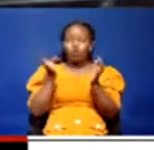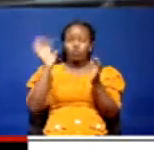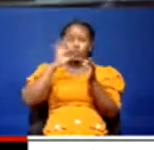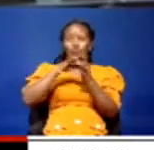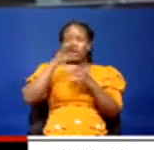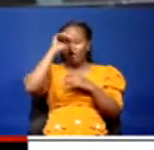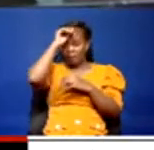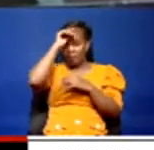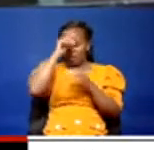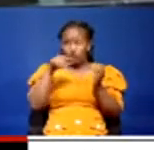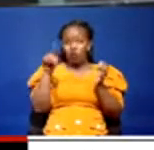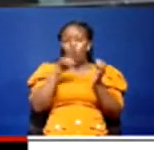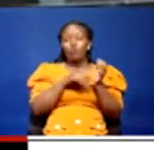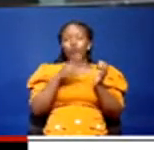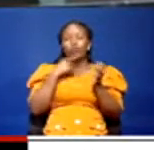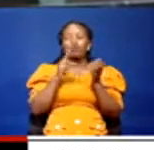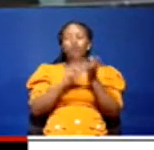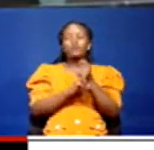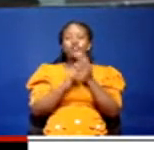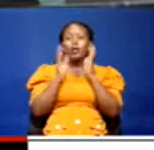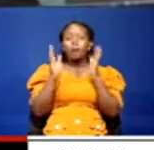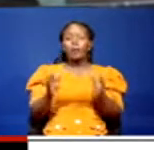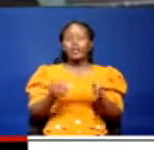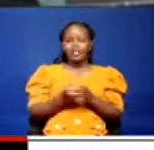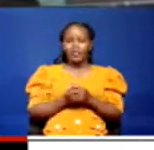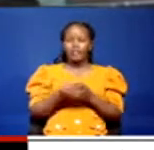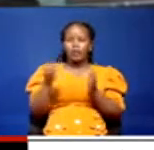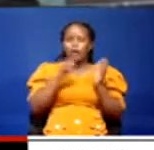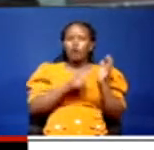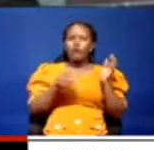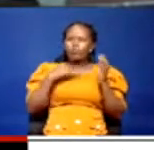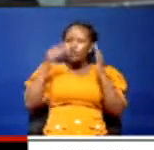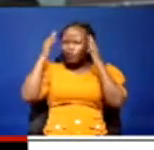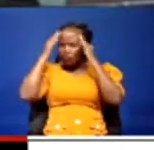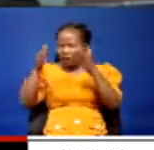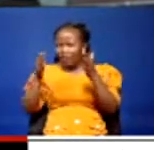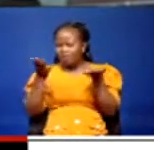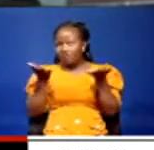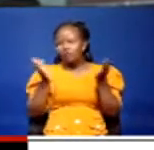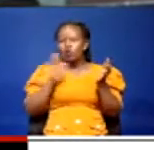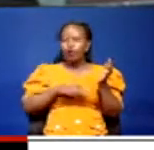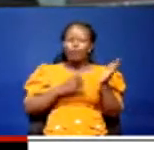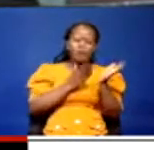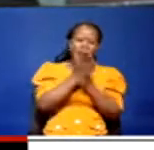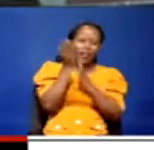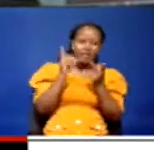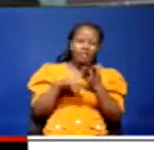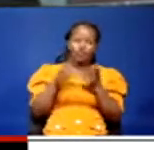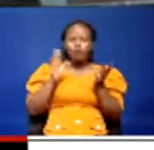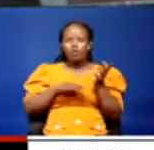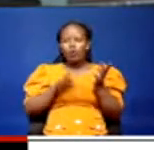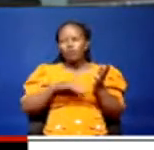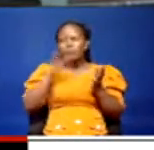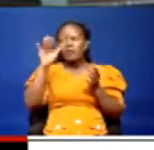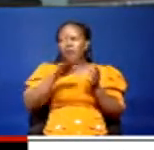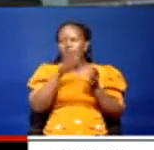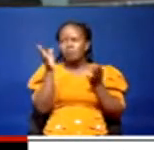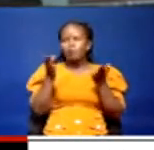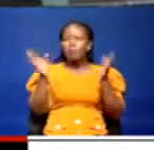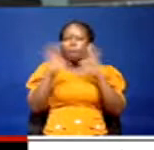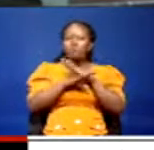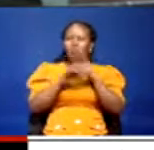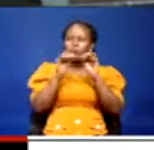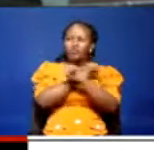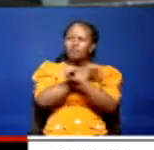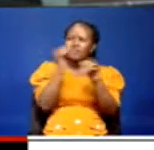partner. We want to look at the leaders, the women reps, the women members of parliament, the deputy president coming in, a woman.